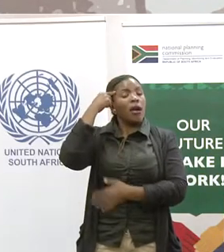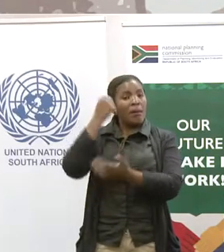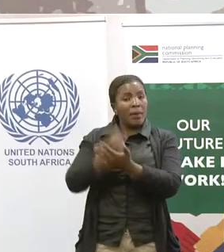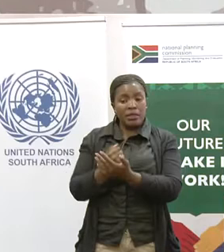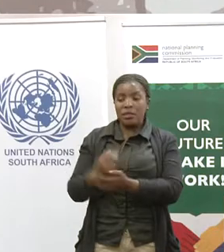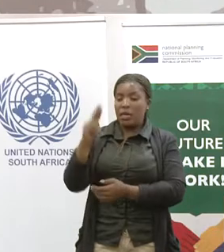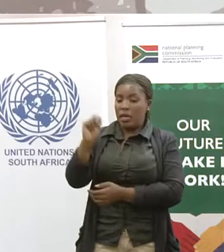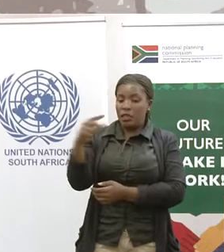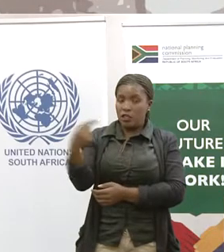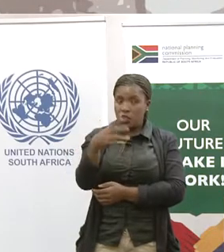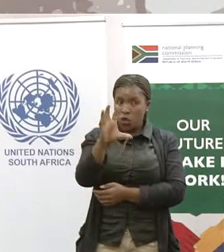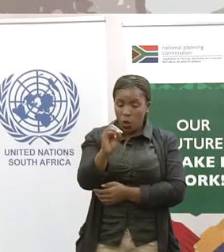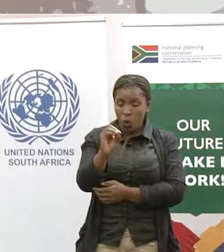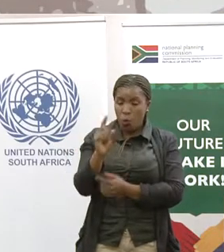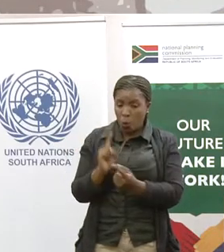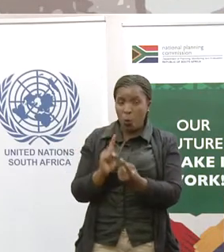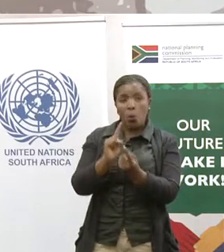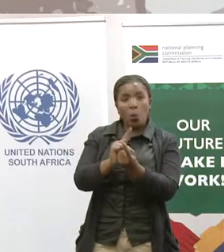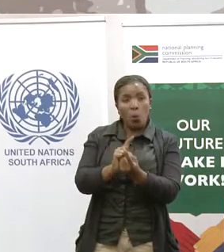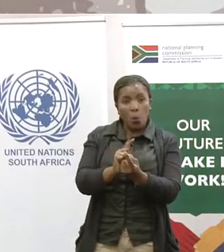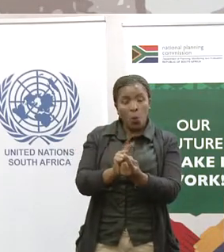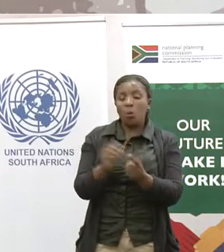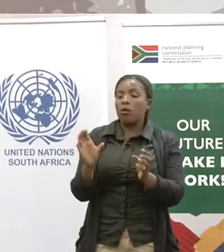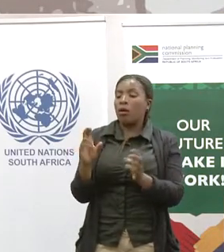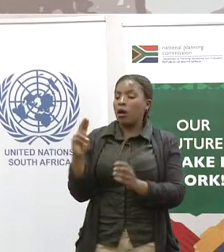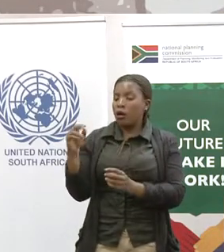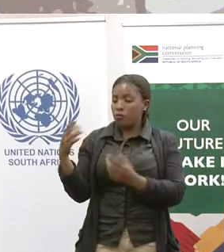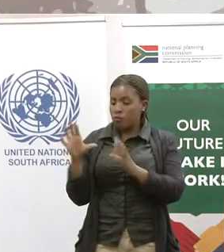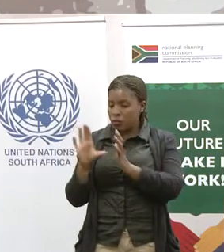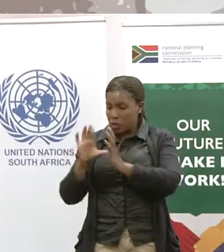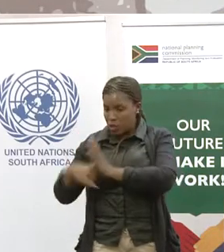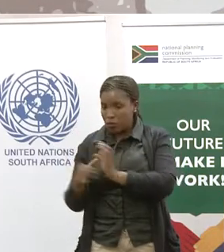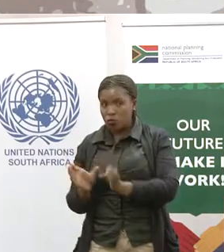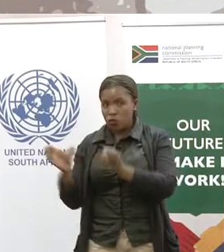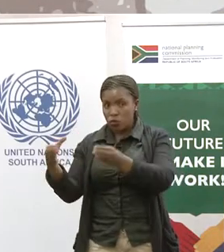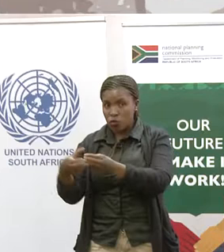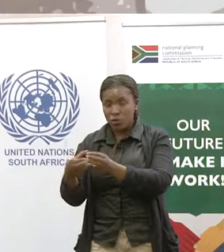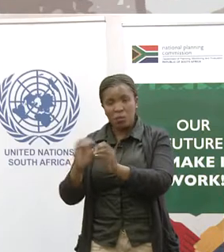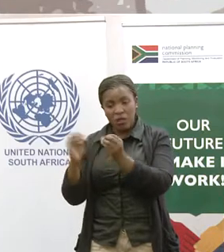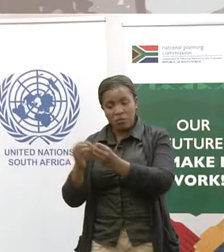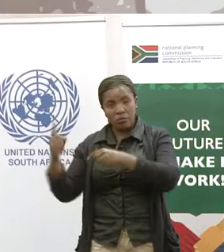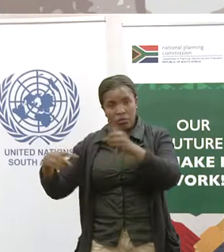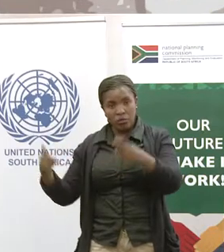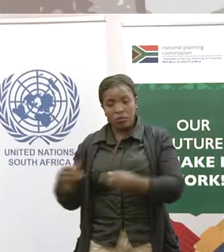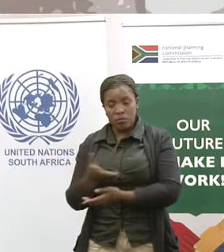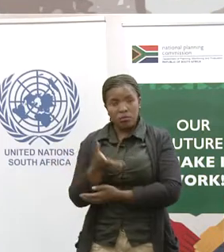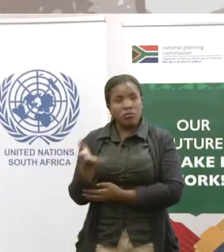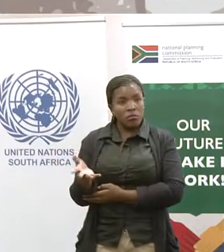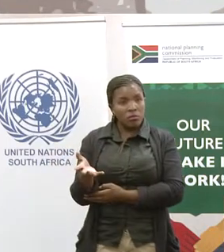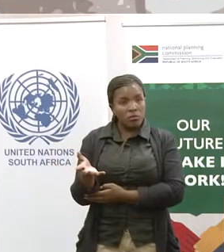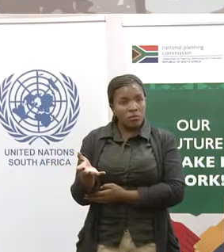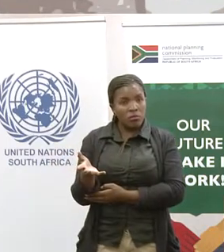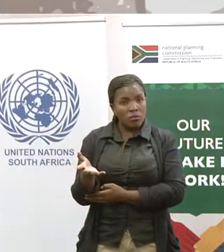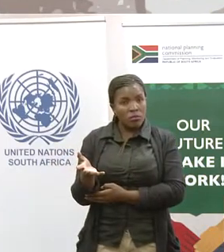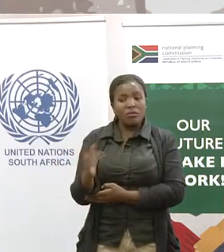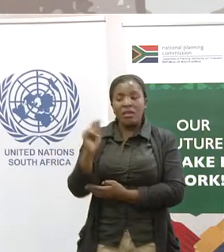the NGOs and organizations of disabled people. And for the first time, the General Assembly was